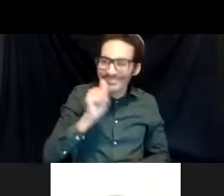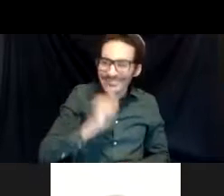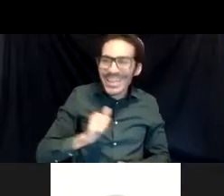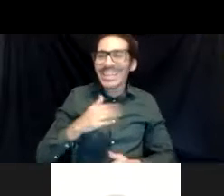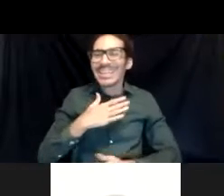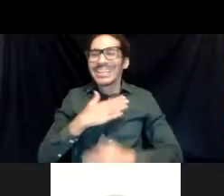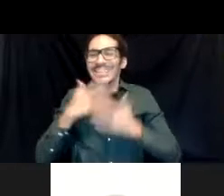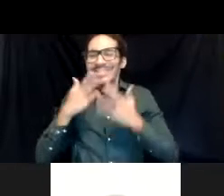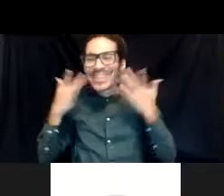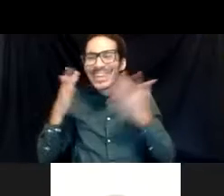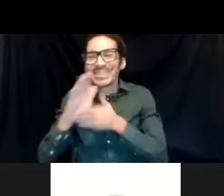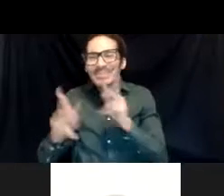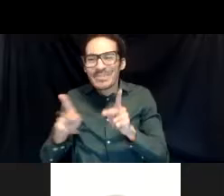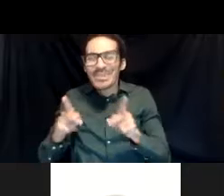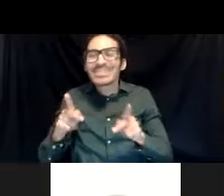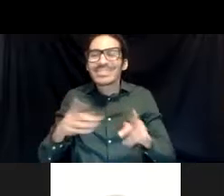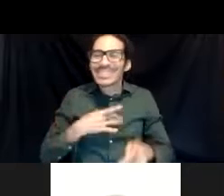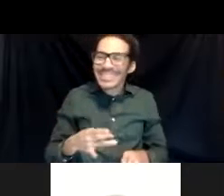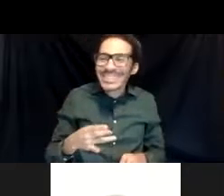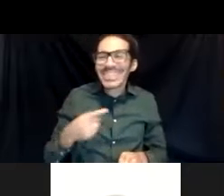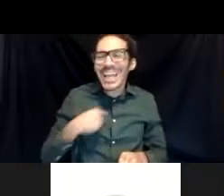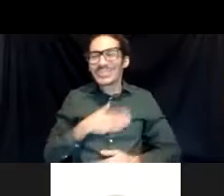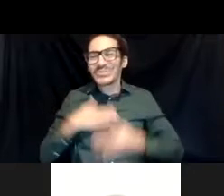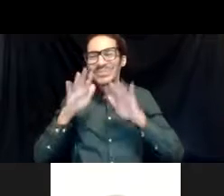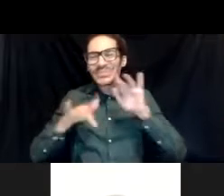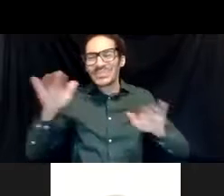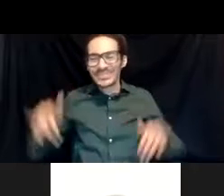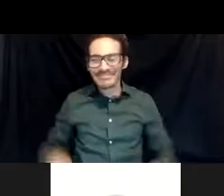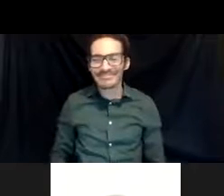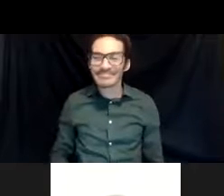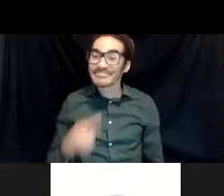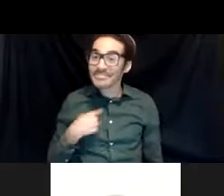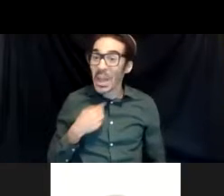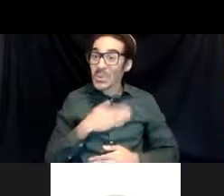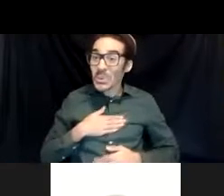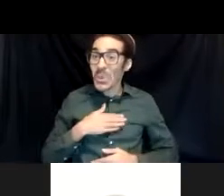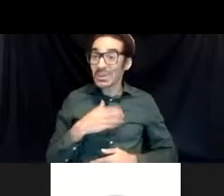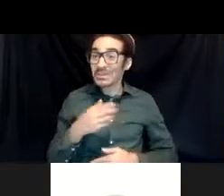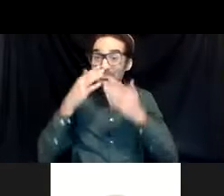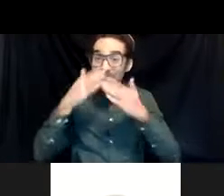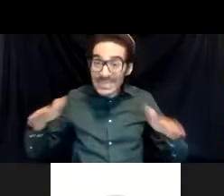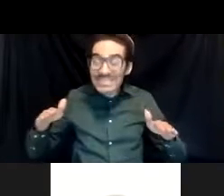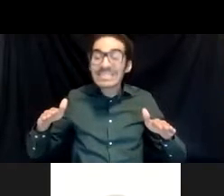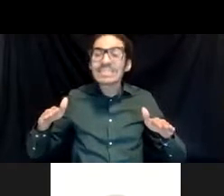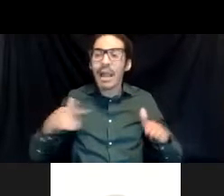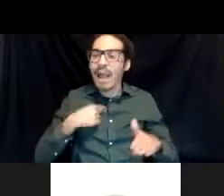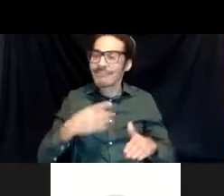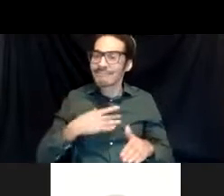I'm nice, so I like diversity, right? Like people say, I like peace is good, I like peace, I like